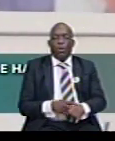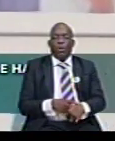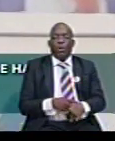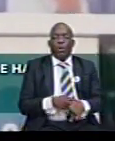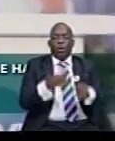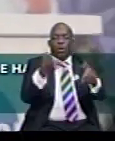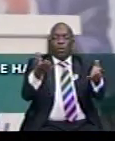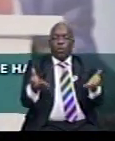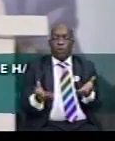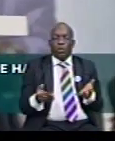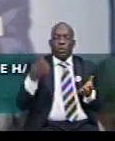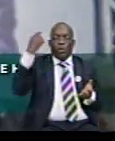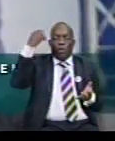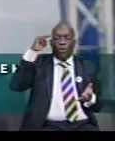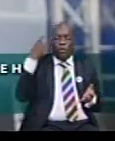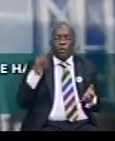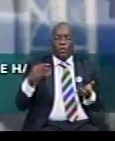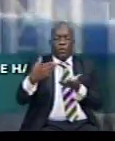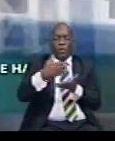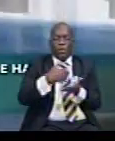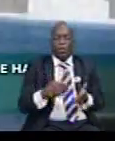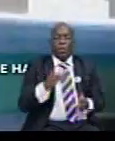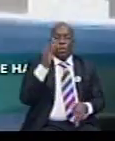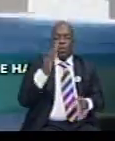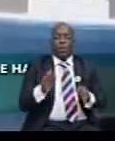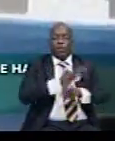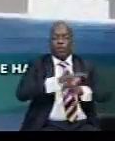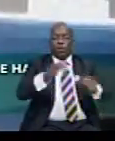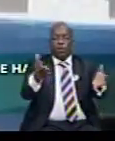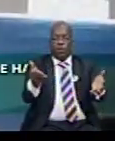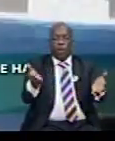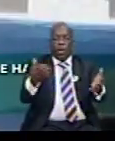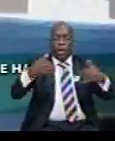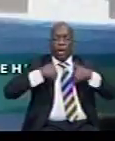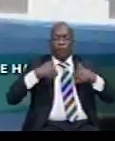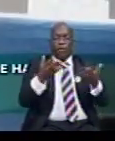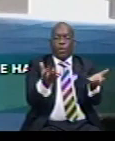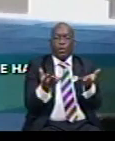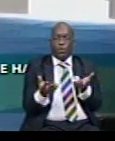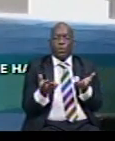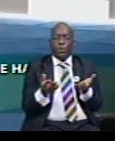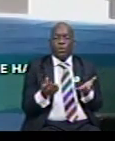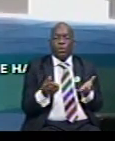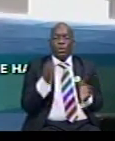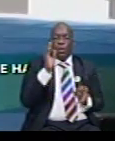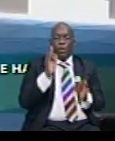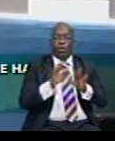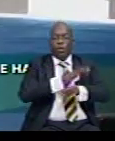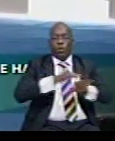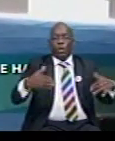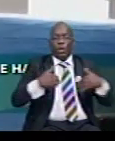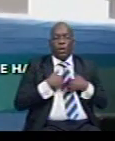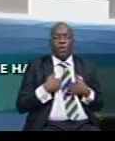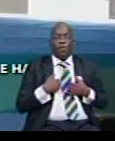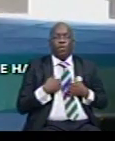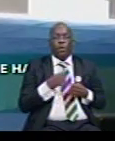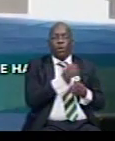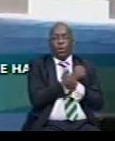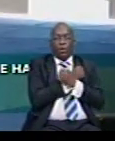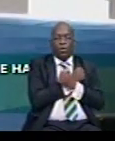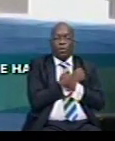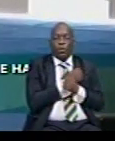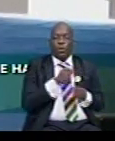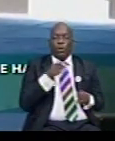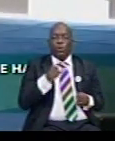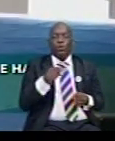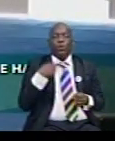if you don't have passion, if you don't have drive, you'll be looking at, am I not tired now? Am I not